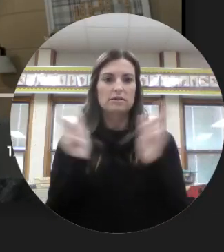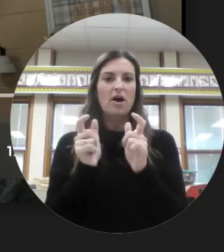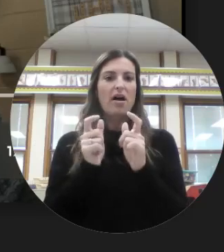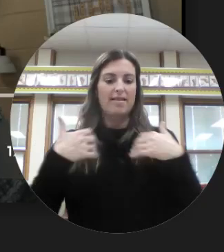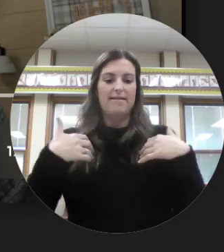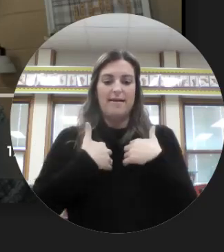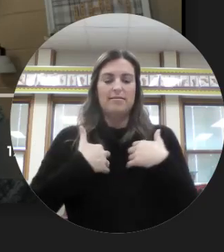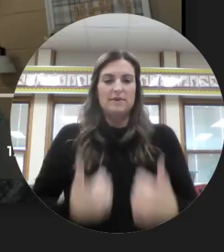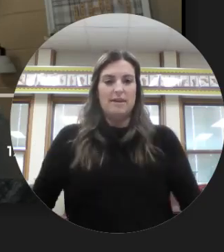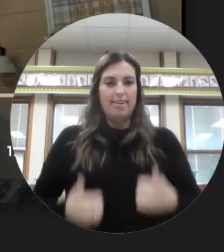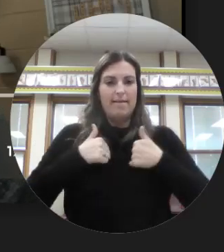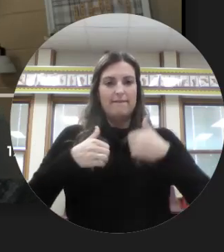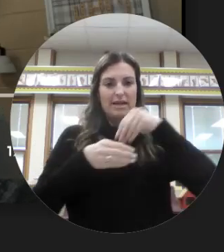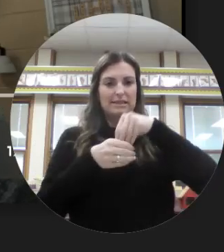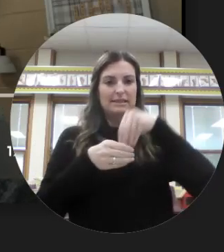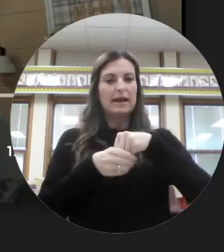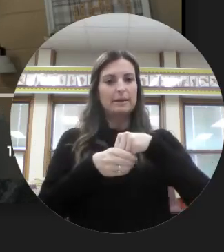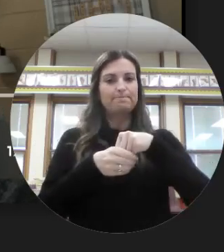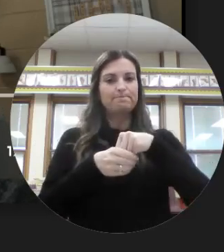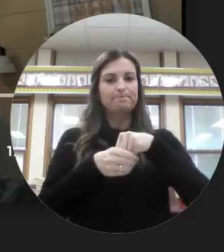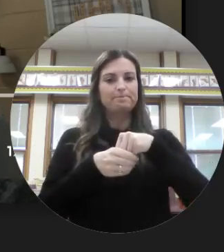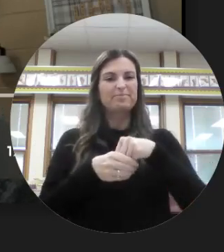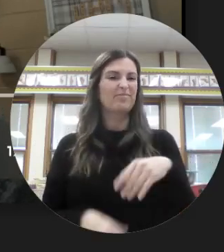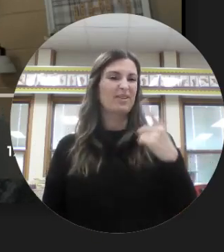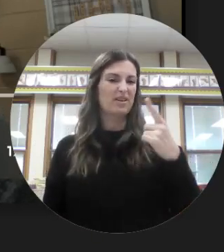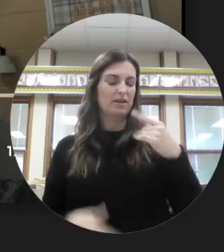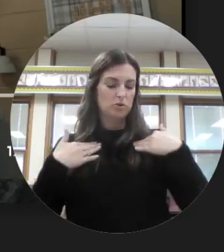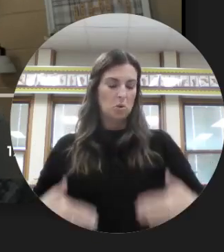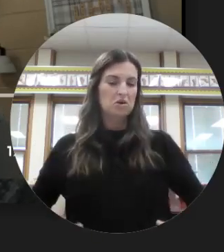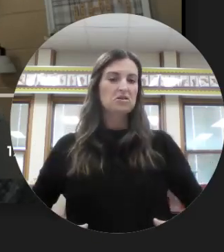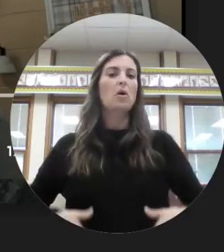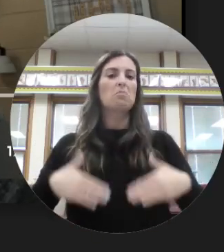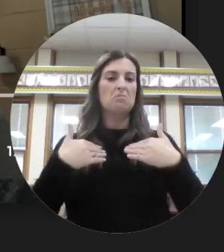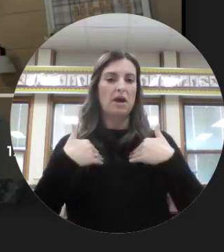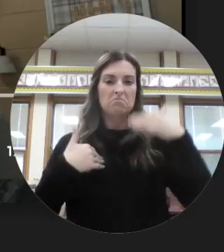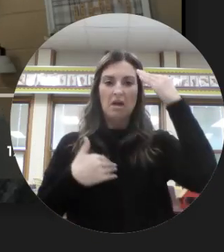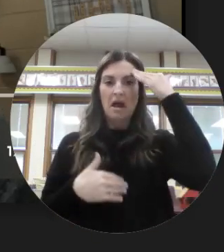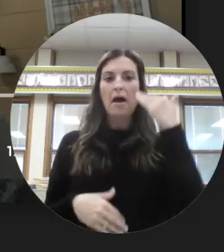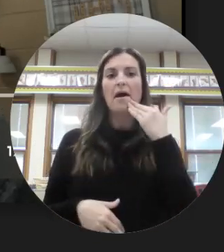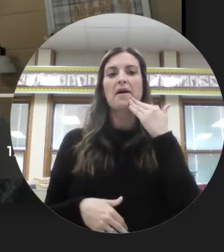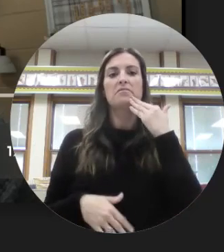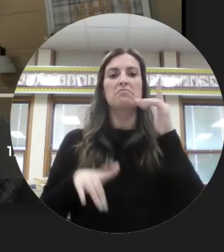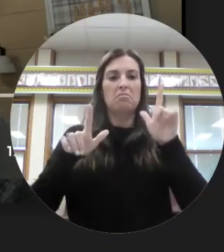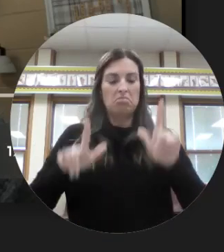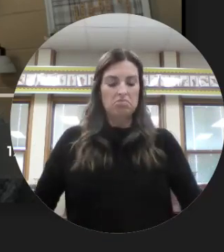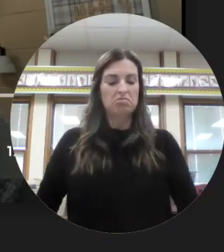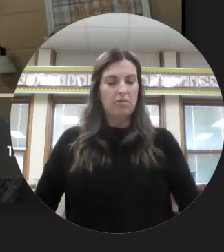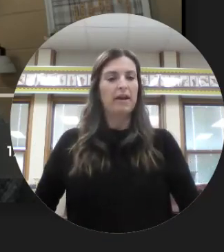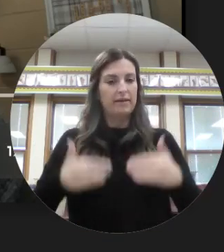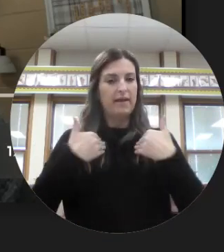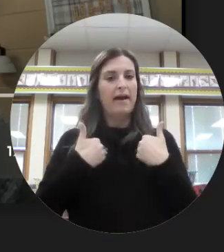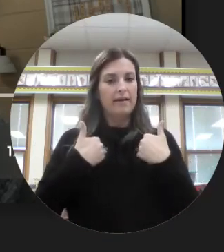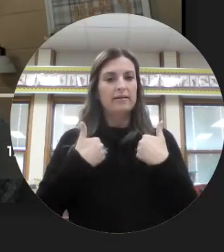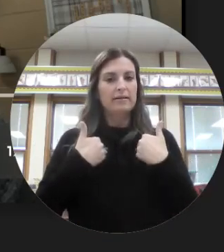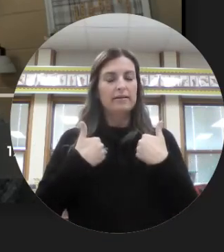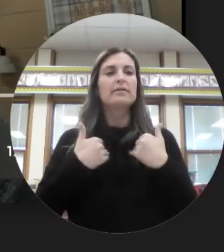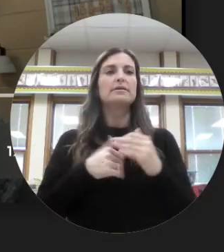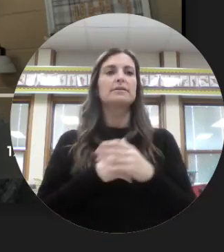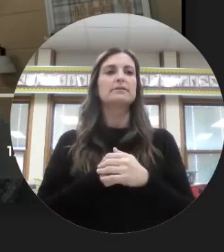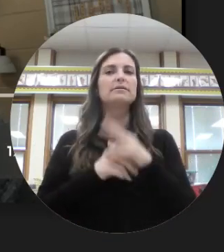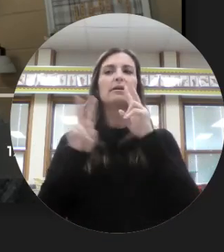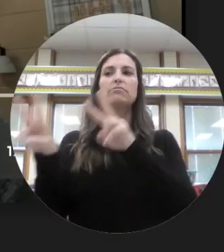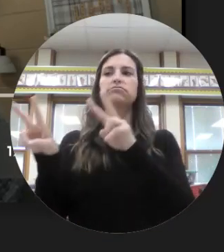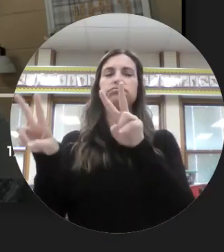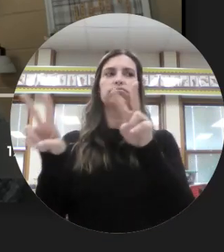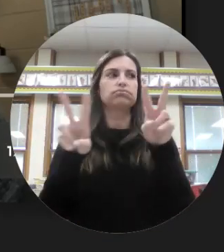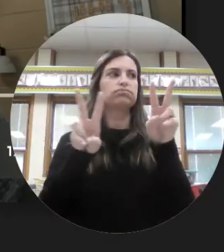creatures. One smashed torso still had a head and legs attached. Roz and Brightbill huddled around the corpse and studied the mess of tubes spilling